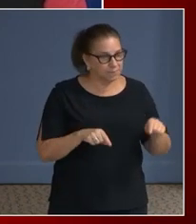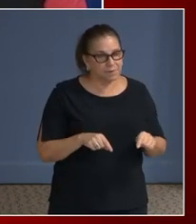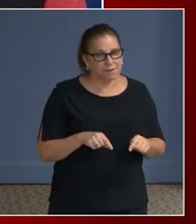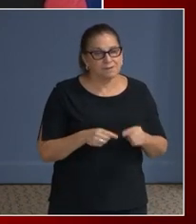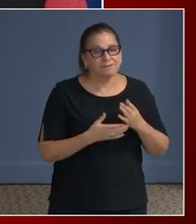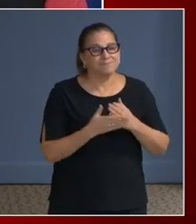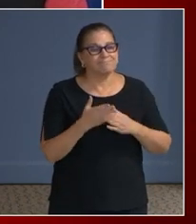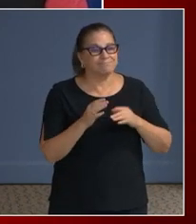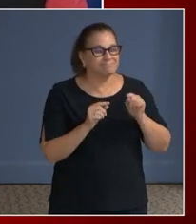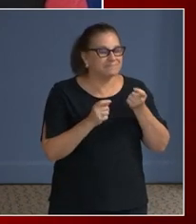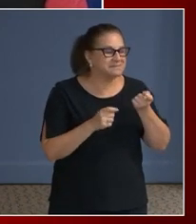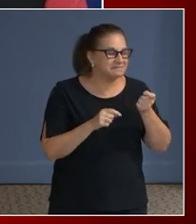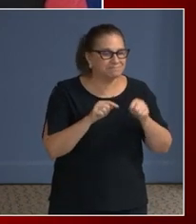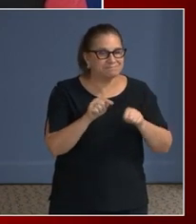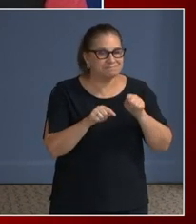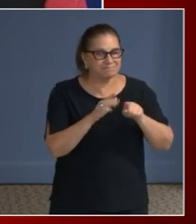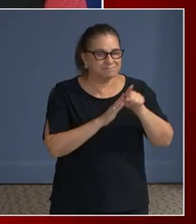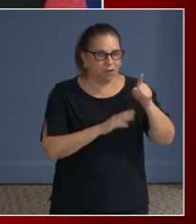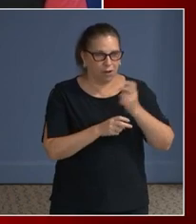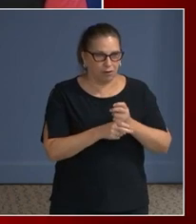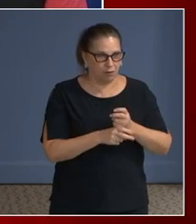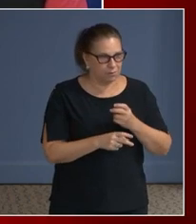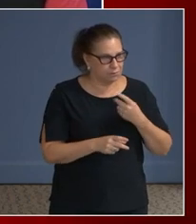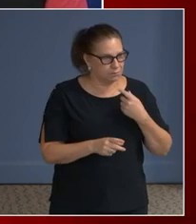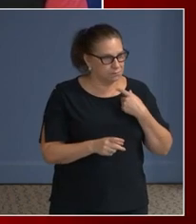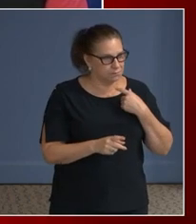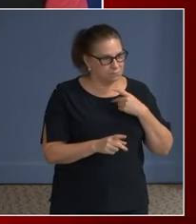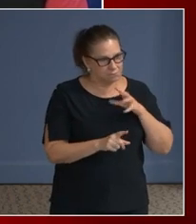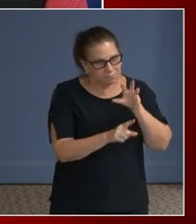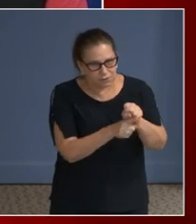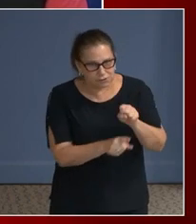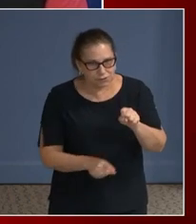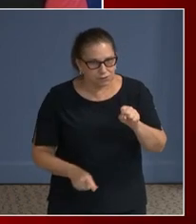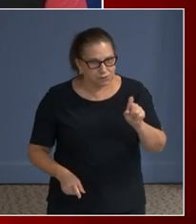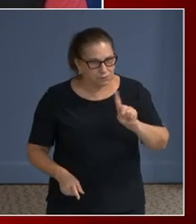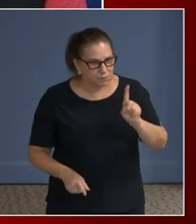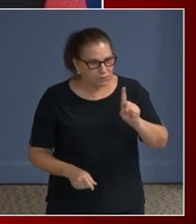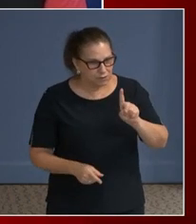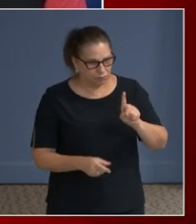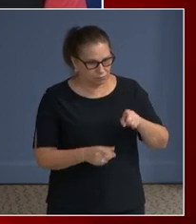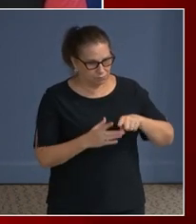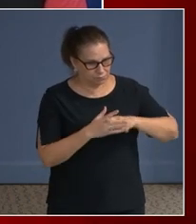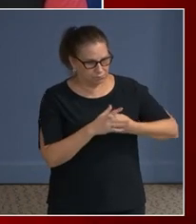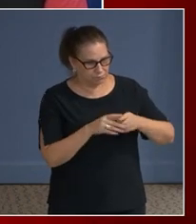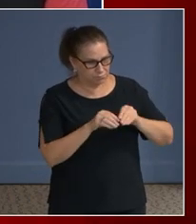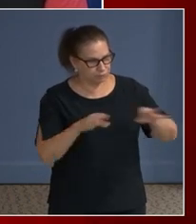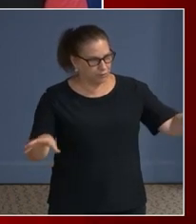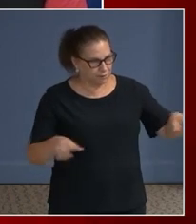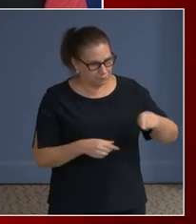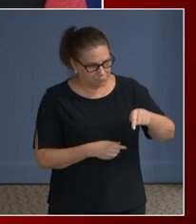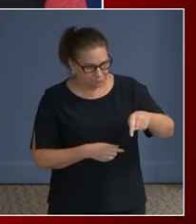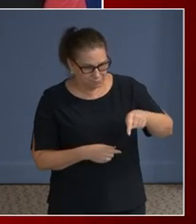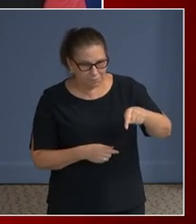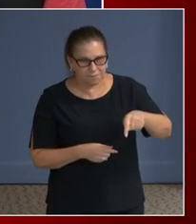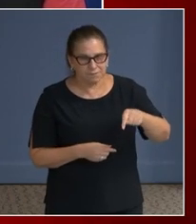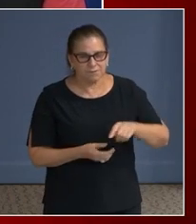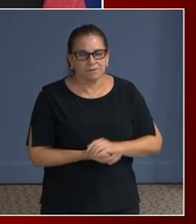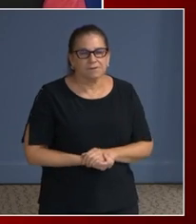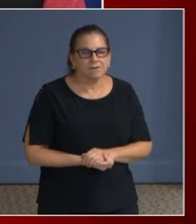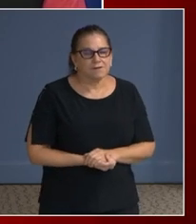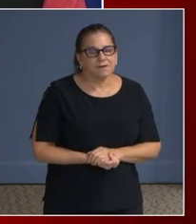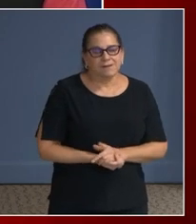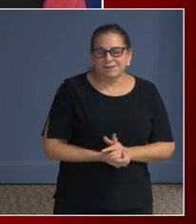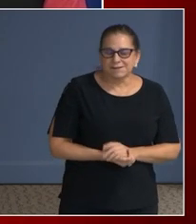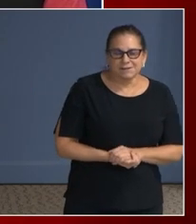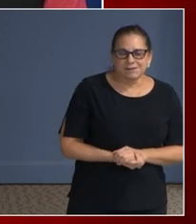things that we had anticipated being able to allow in phase two that are not happening in